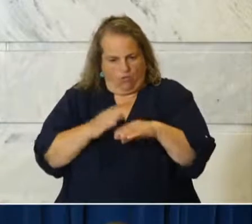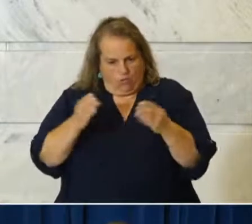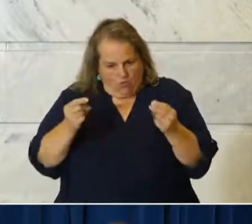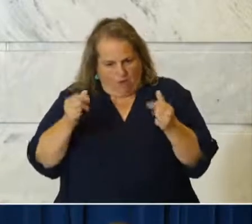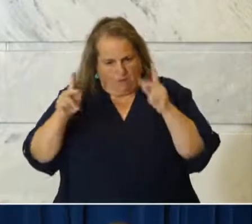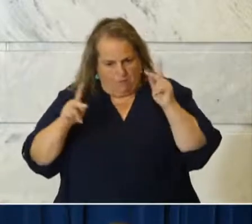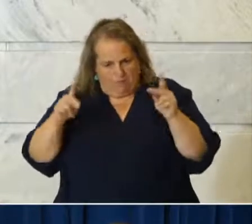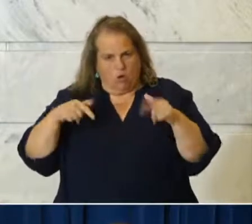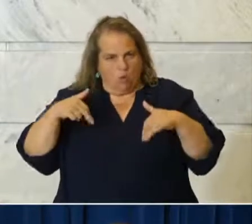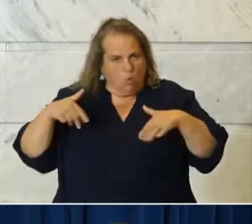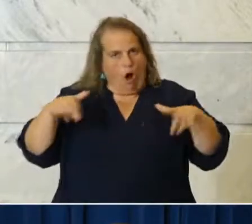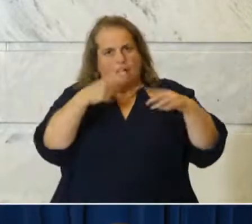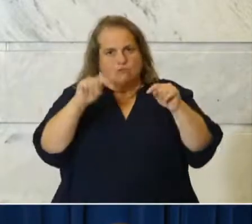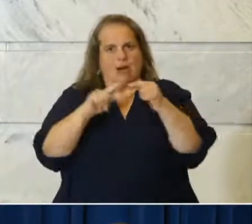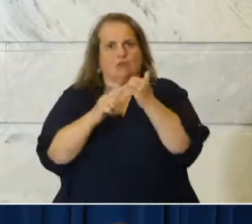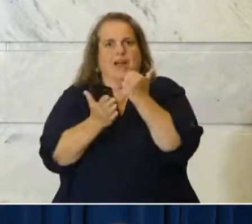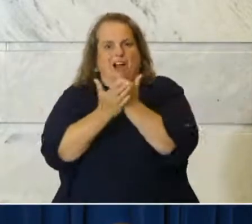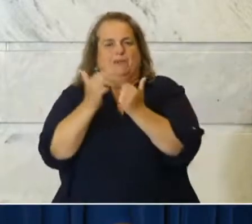our communities.